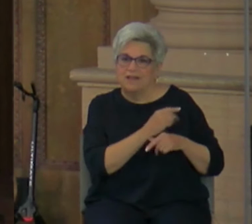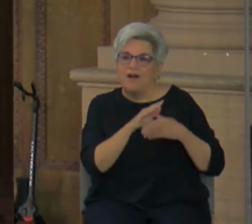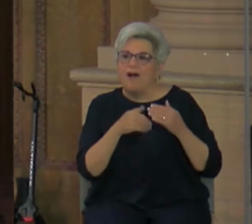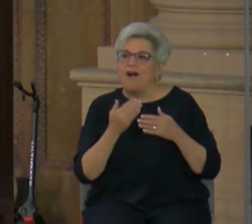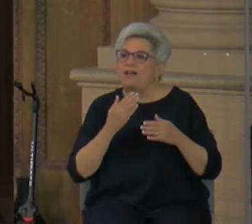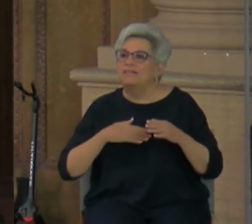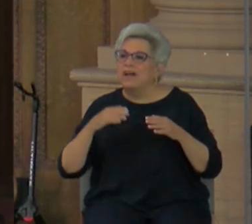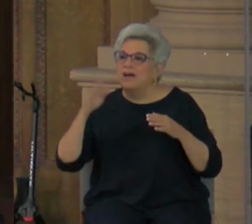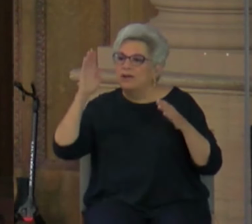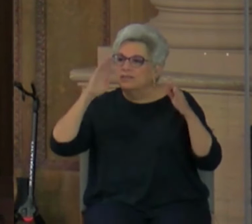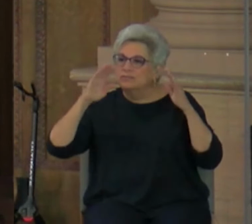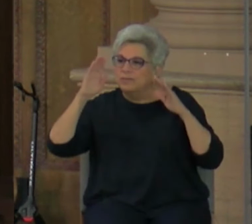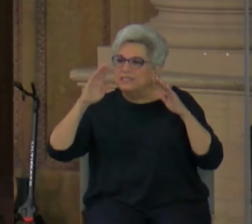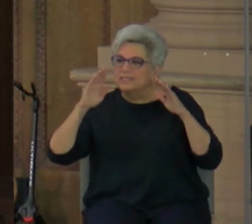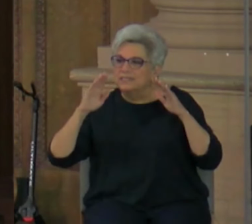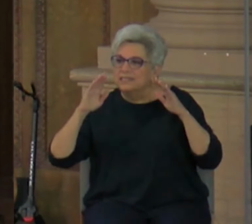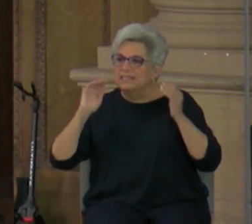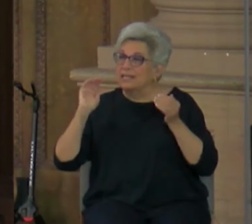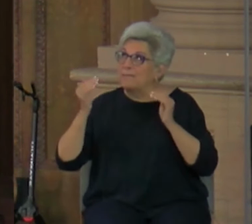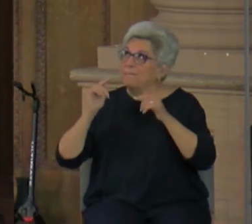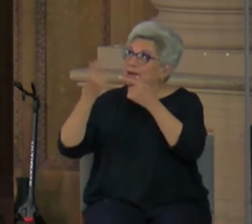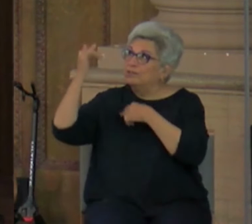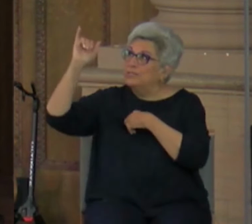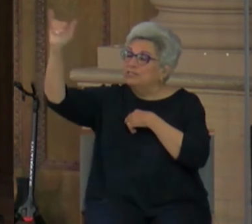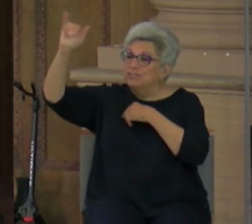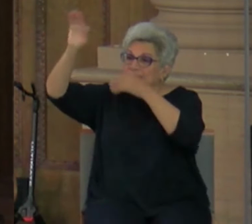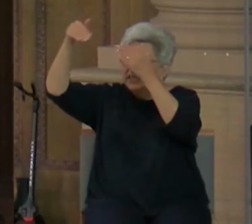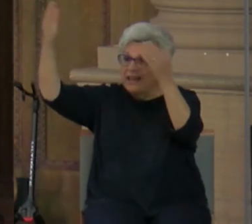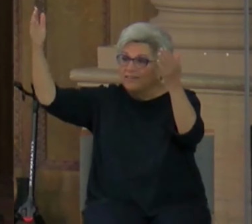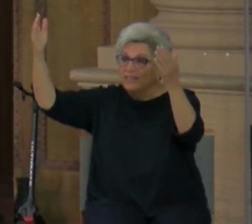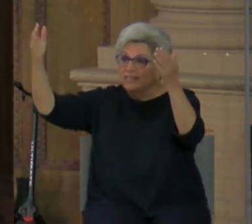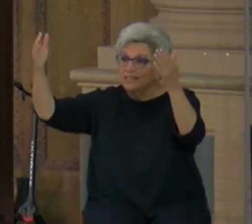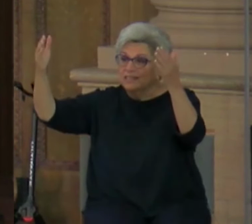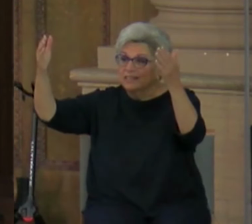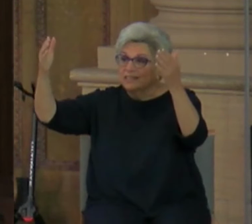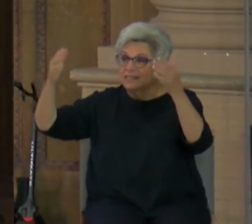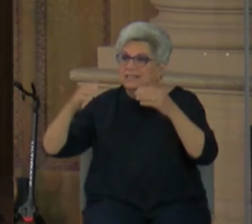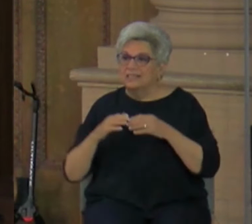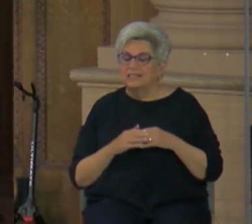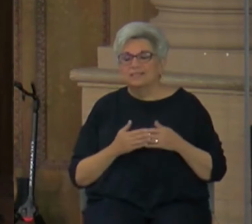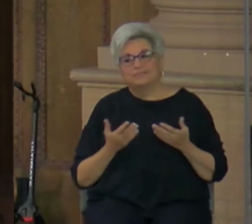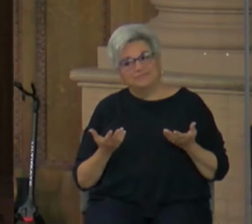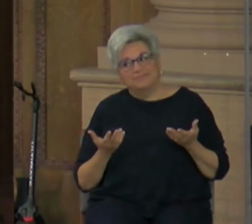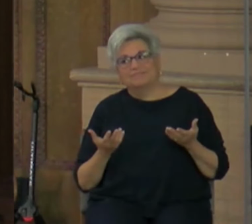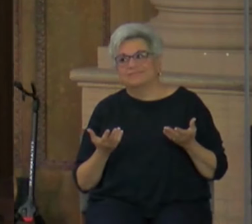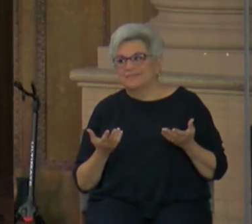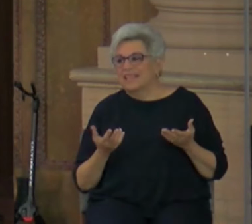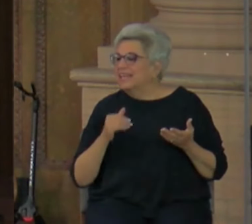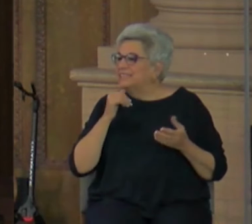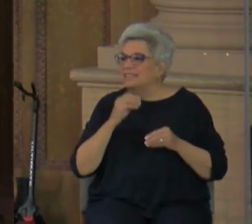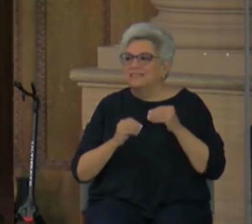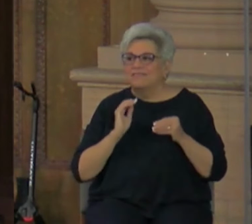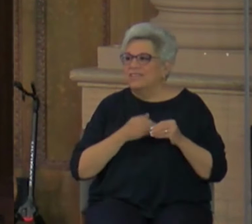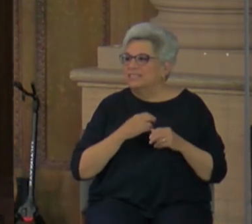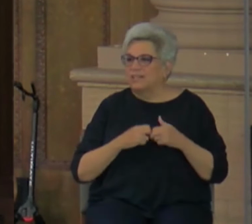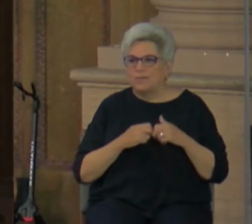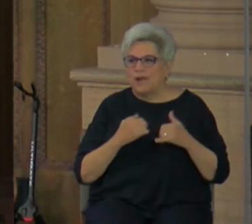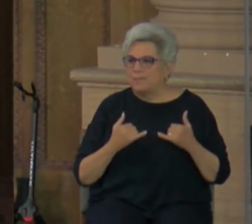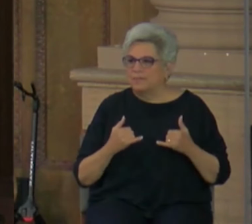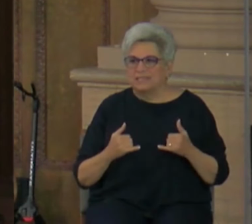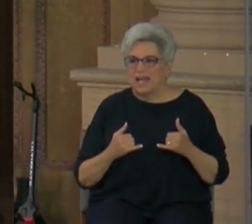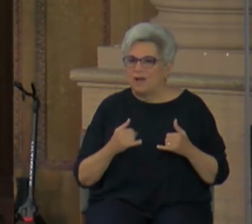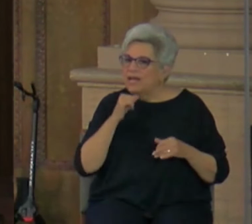and relativized in light of eternity. And this doesn't fix our problems now, it doesn't explain our problems now.